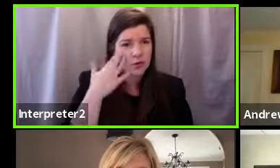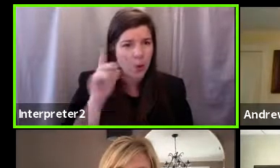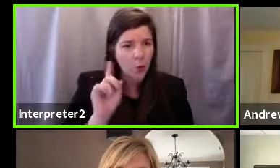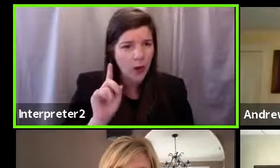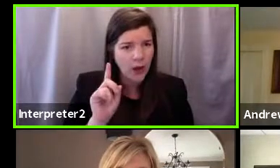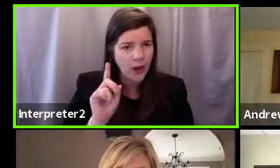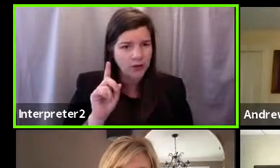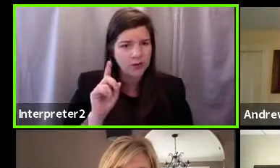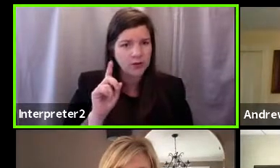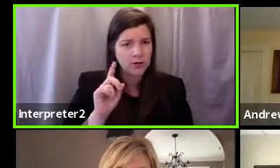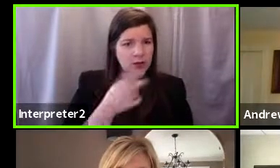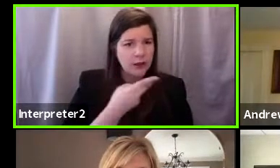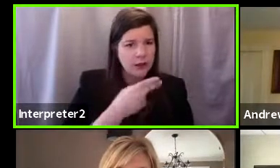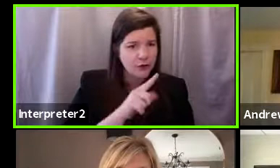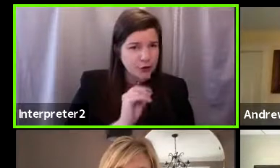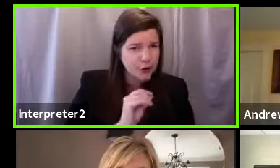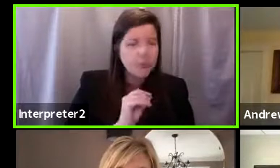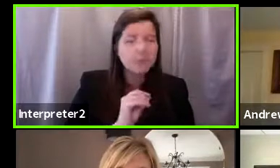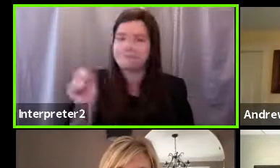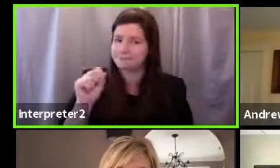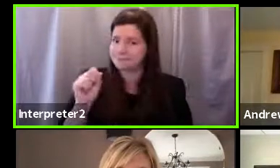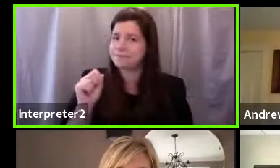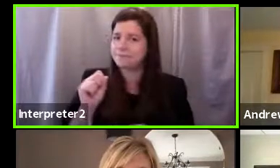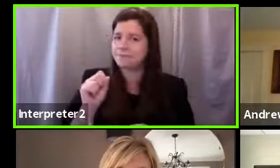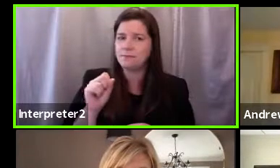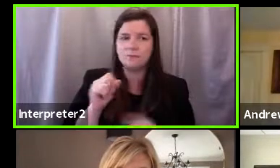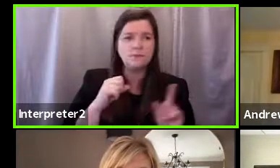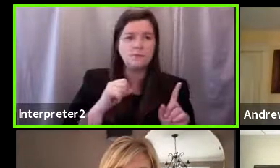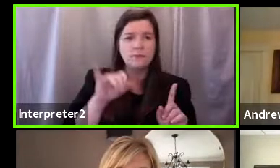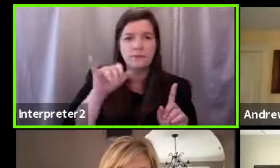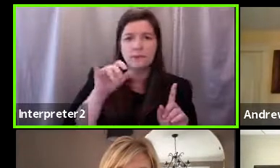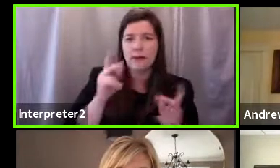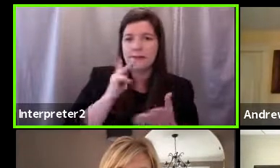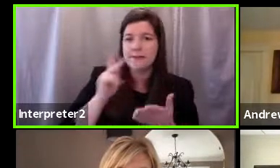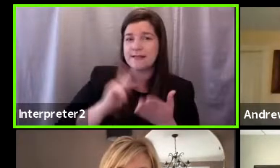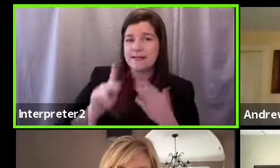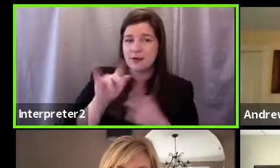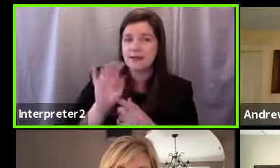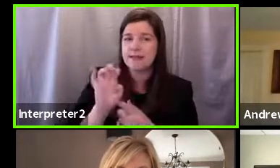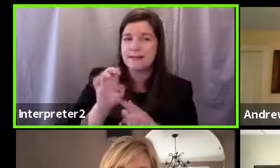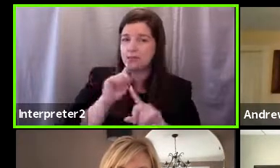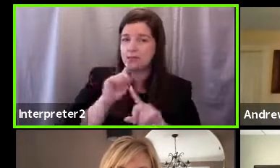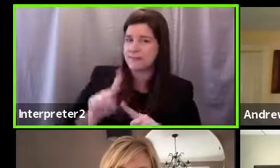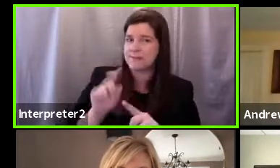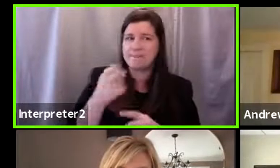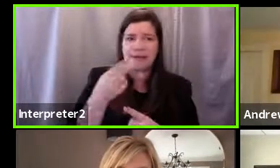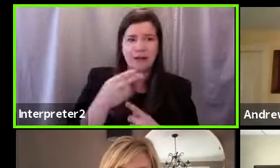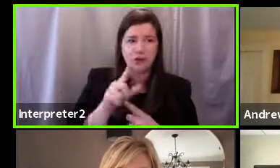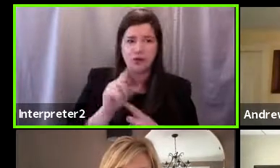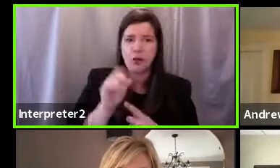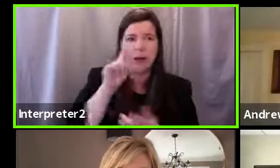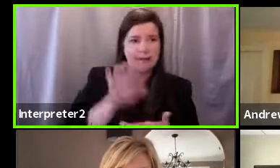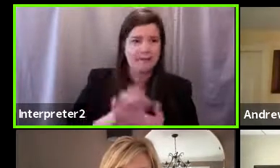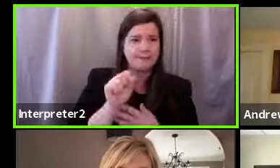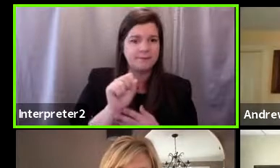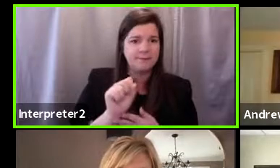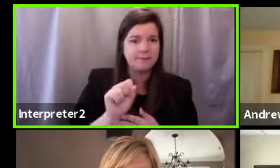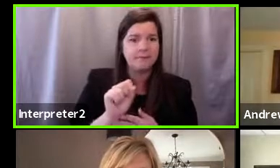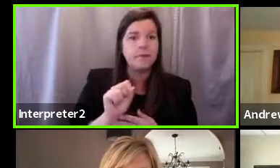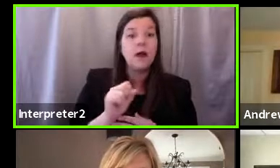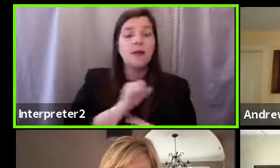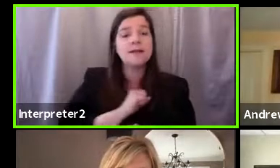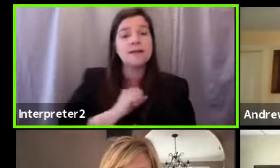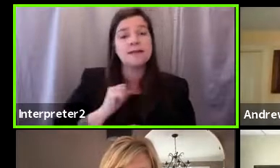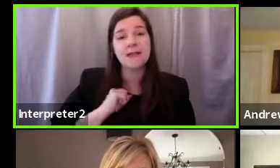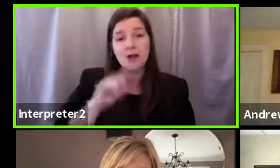It's been heard in HGO, Mr. Chairman. I don't know what HGO is doing. I think, Mr. Chair, if